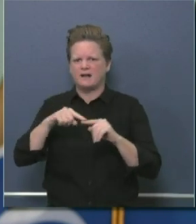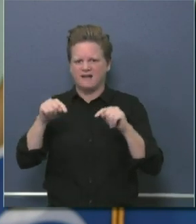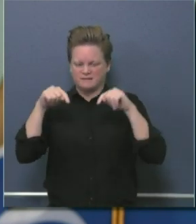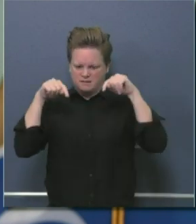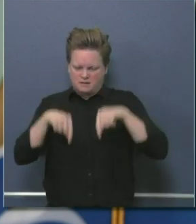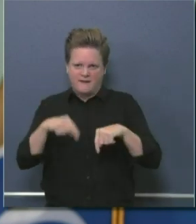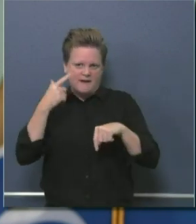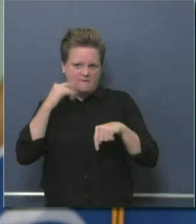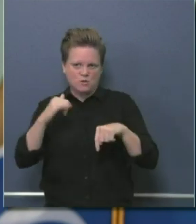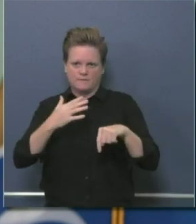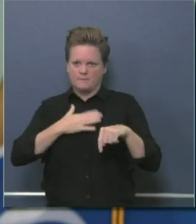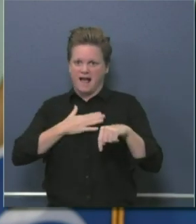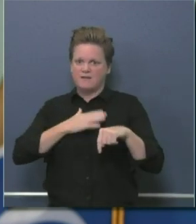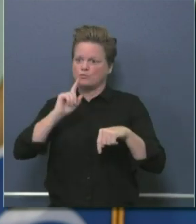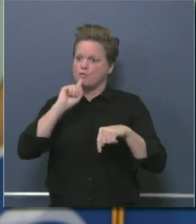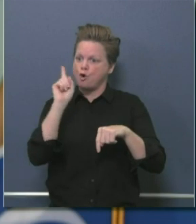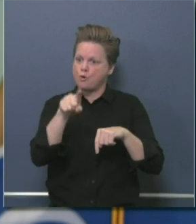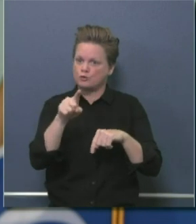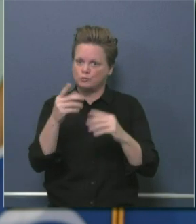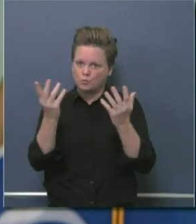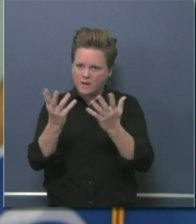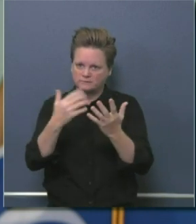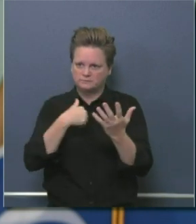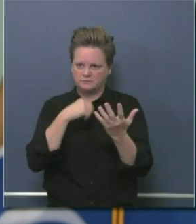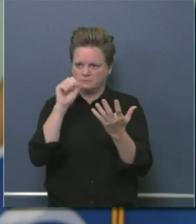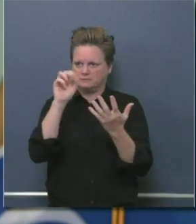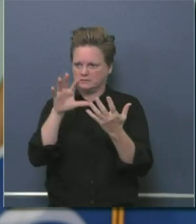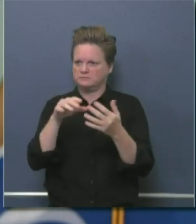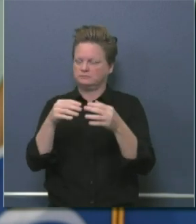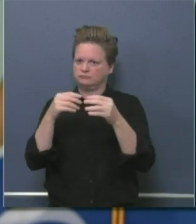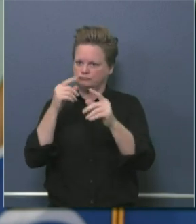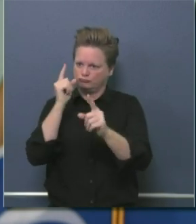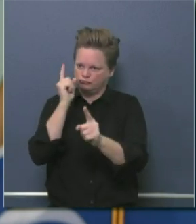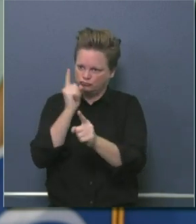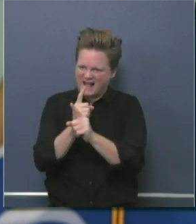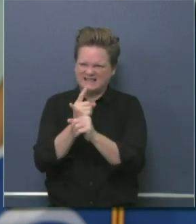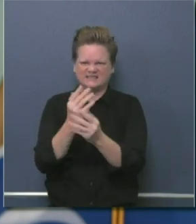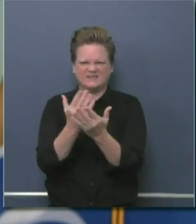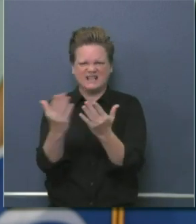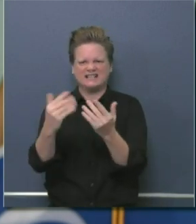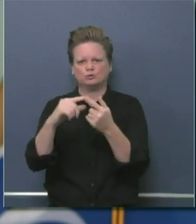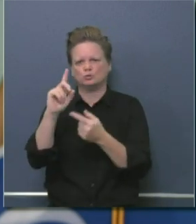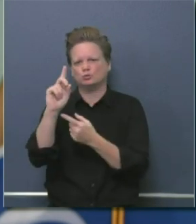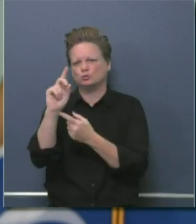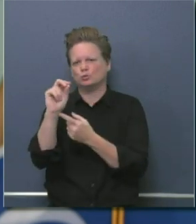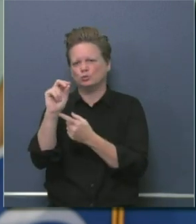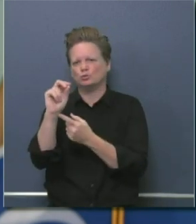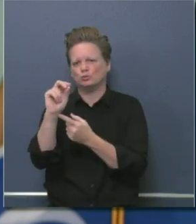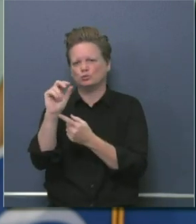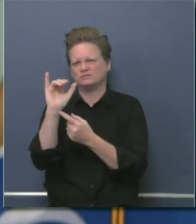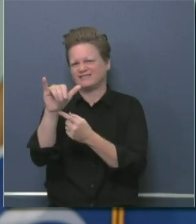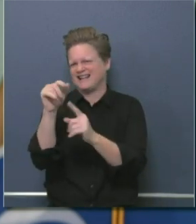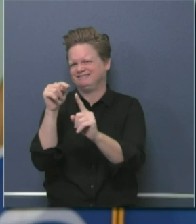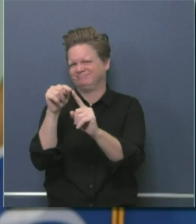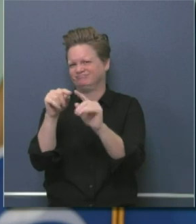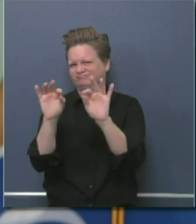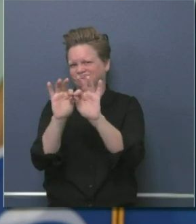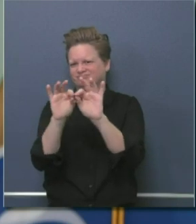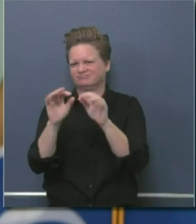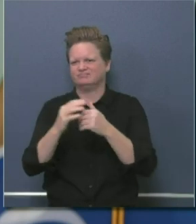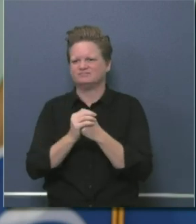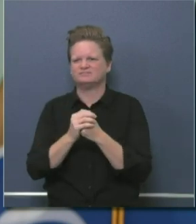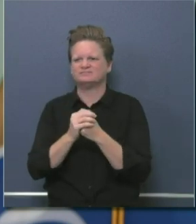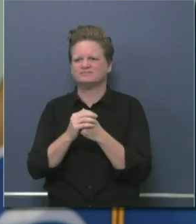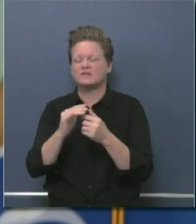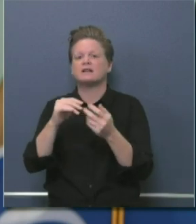very healthy step in the right direction, critical step in the right direction as we move into this phase two.